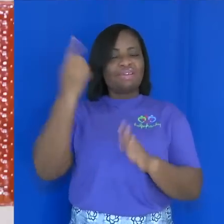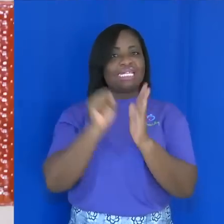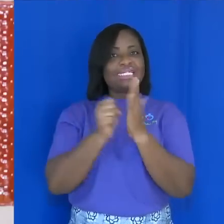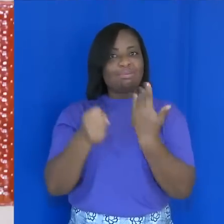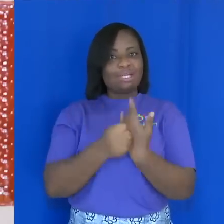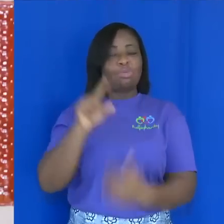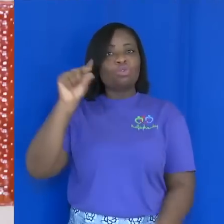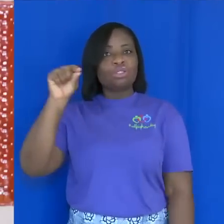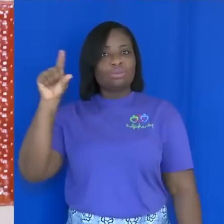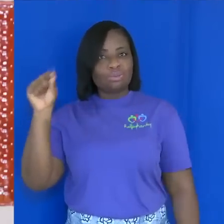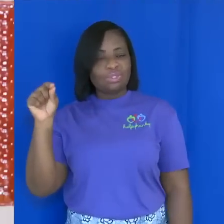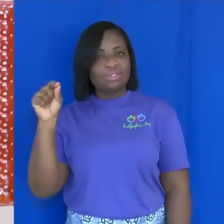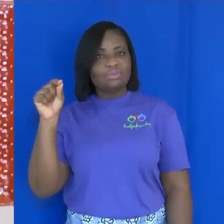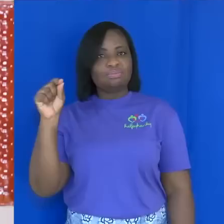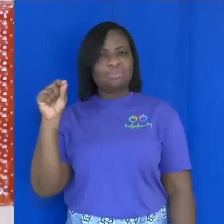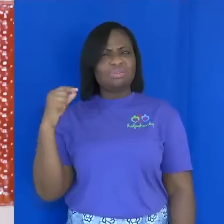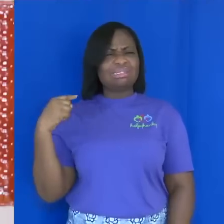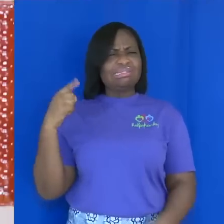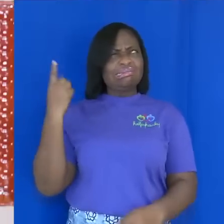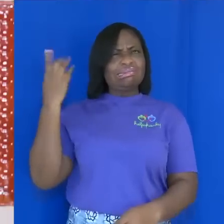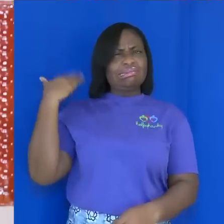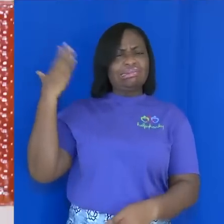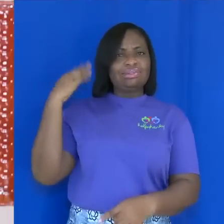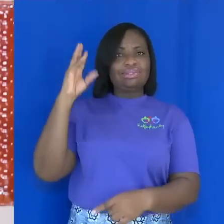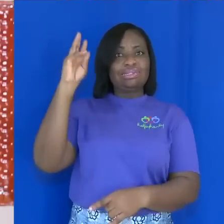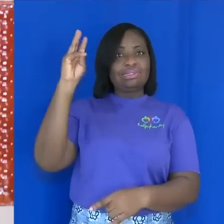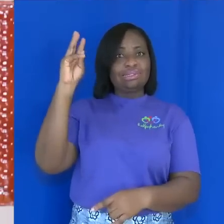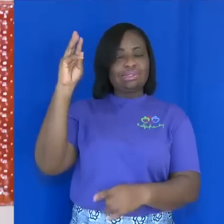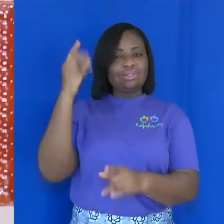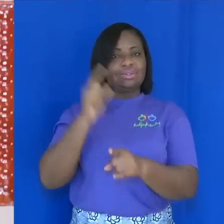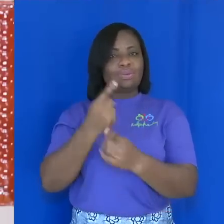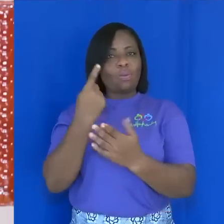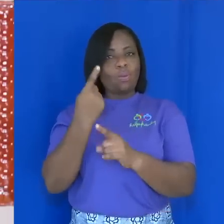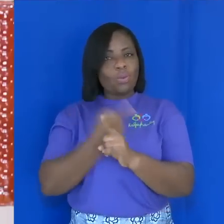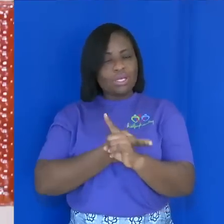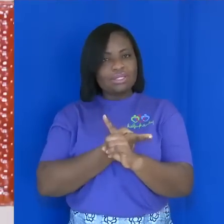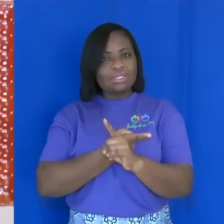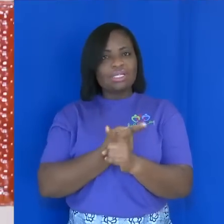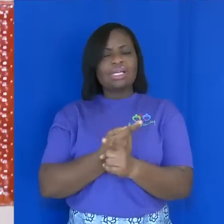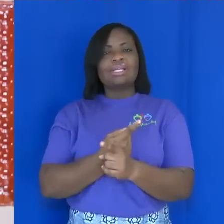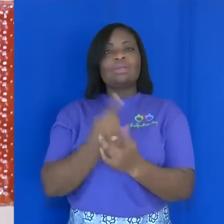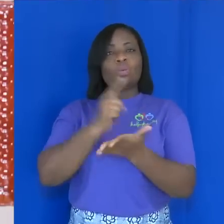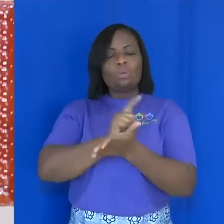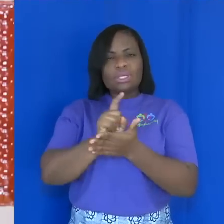2020. It has been 6 weeks since the reopening, and a total of